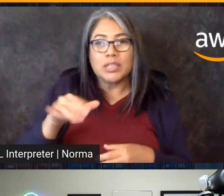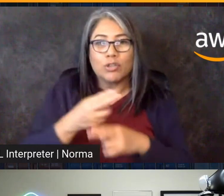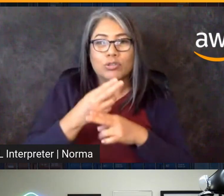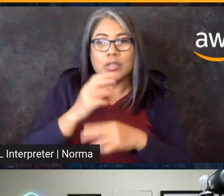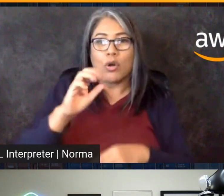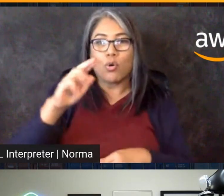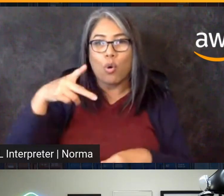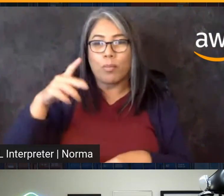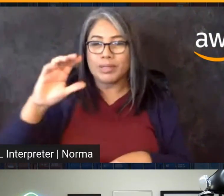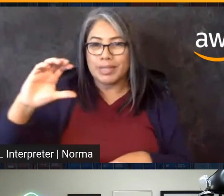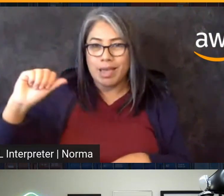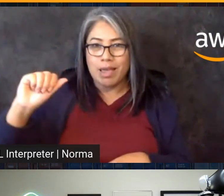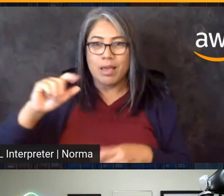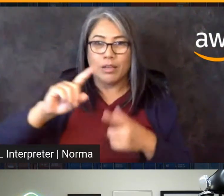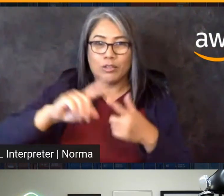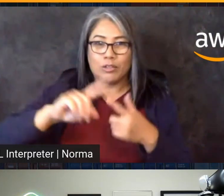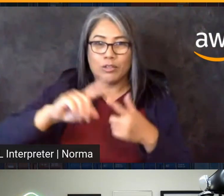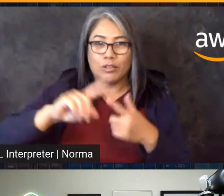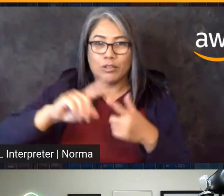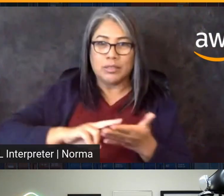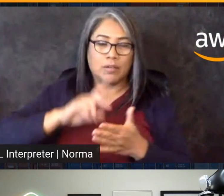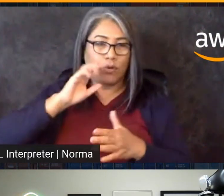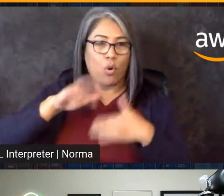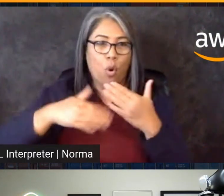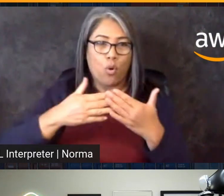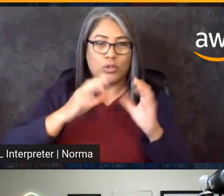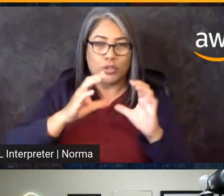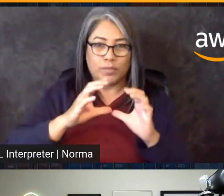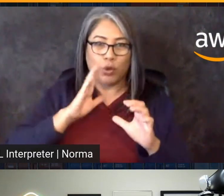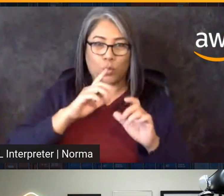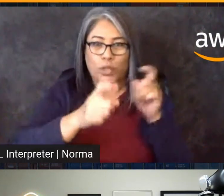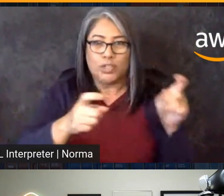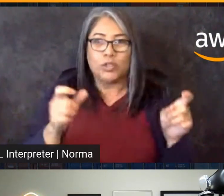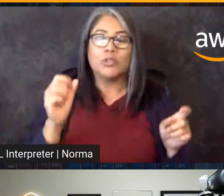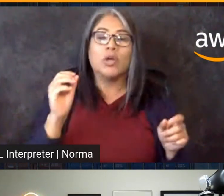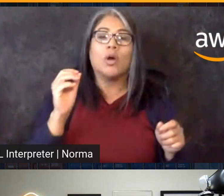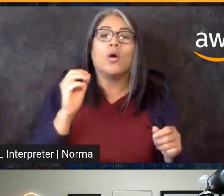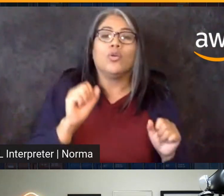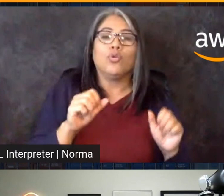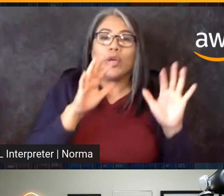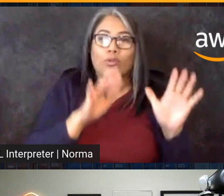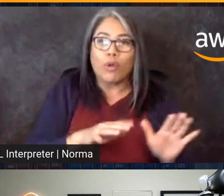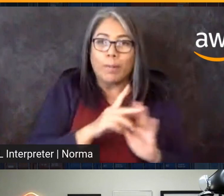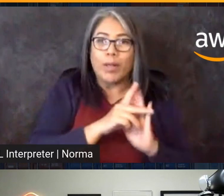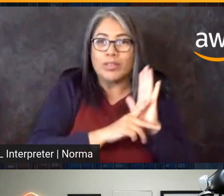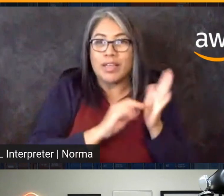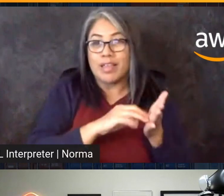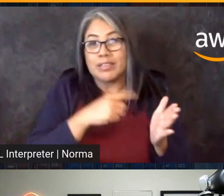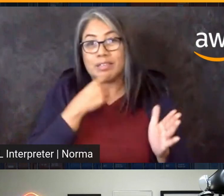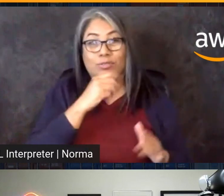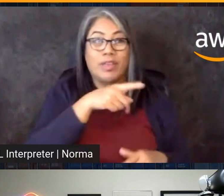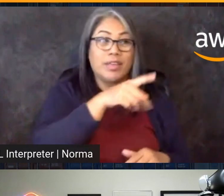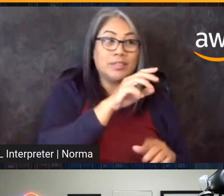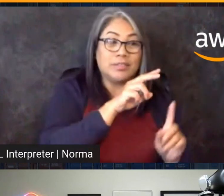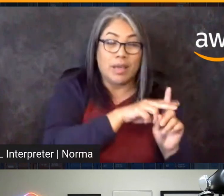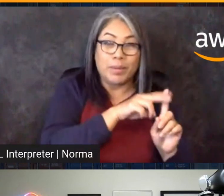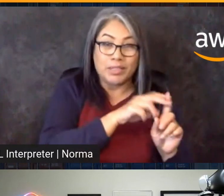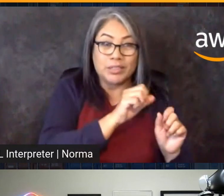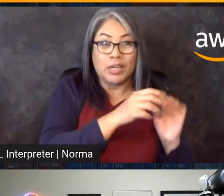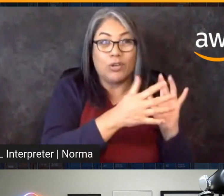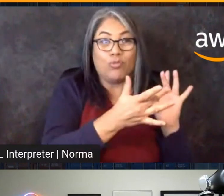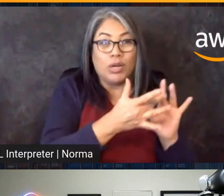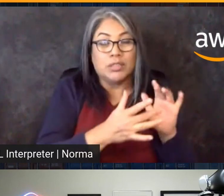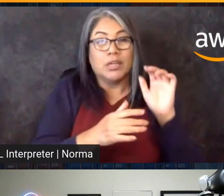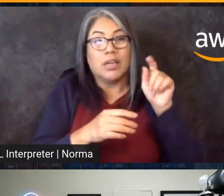sign for all certificates that you're going to issue to. And so you can actually write policy that says, like this application can reach these